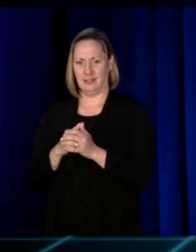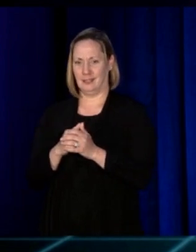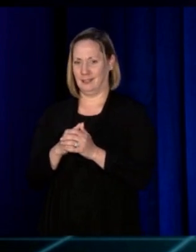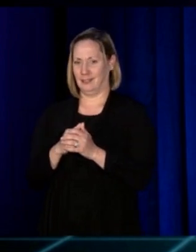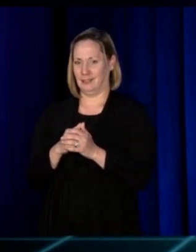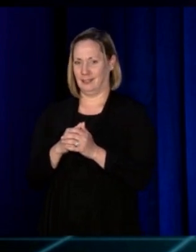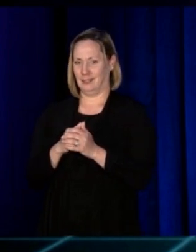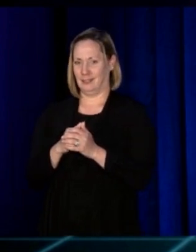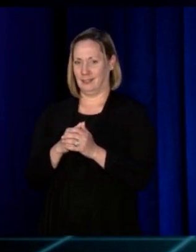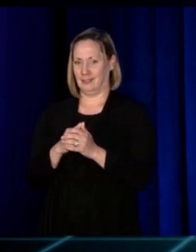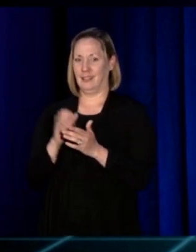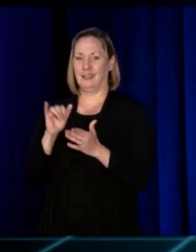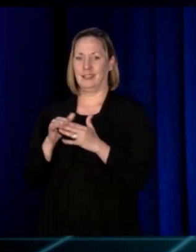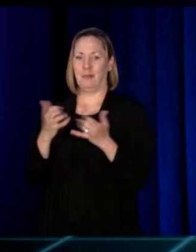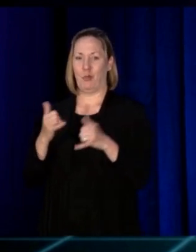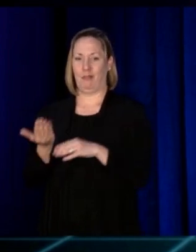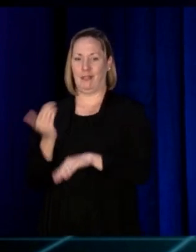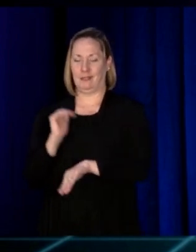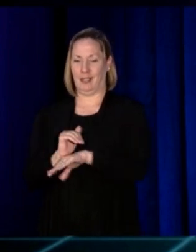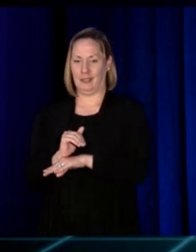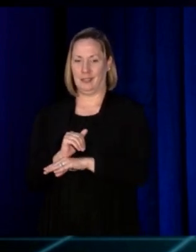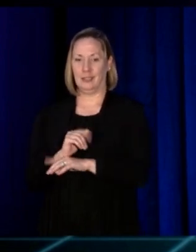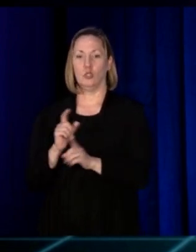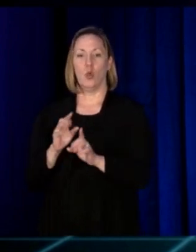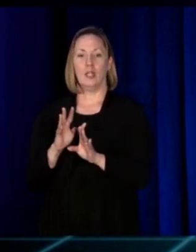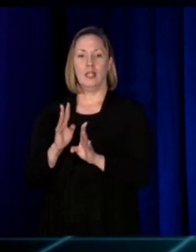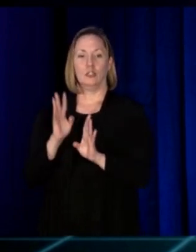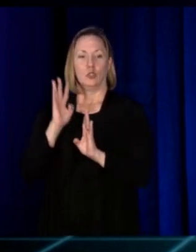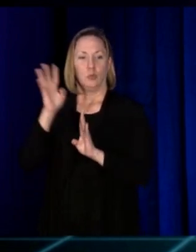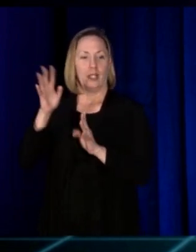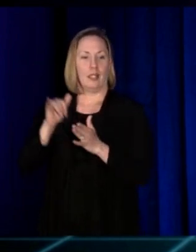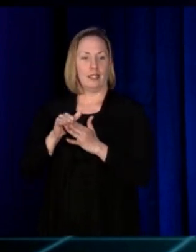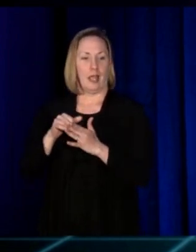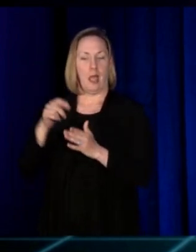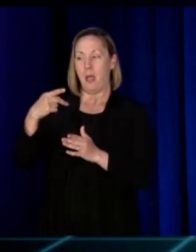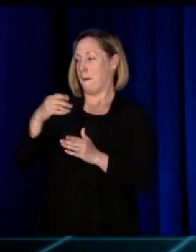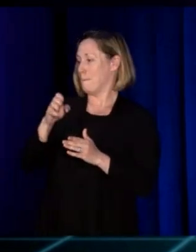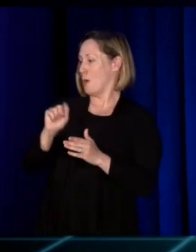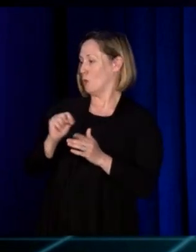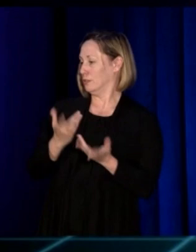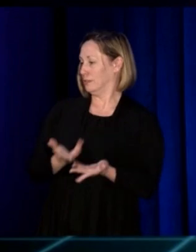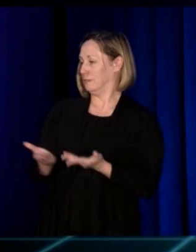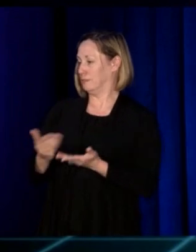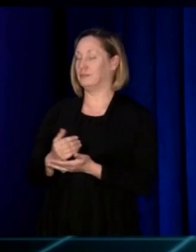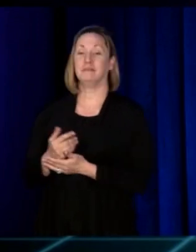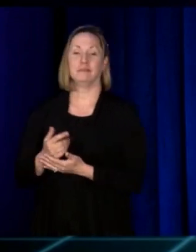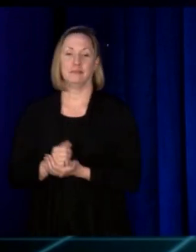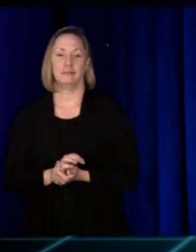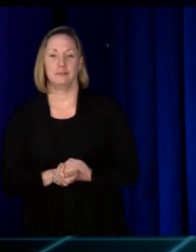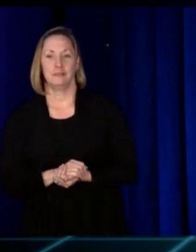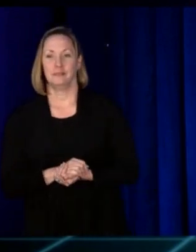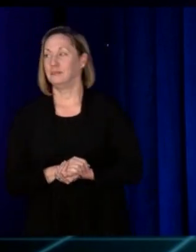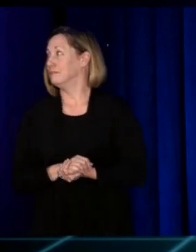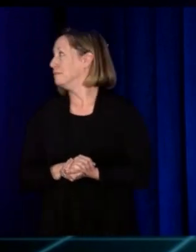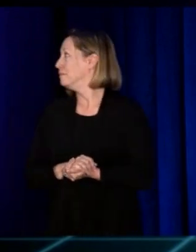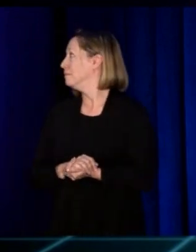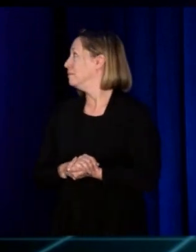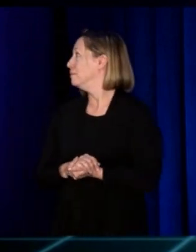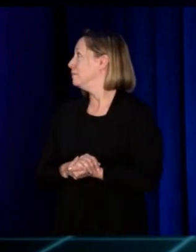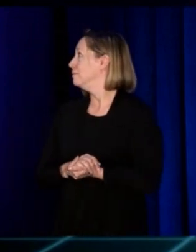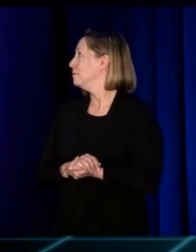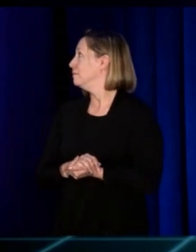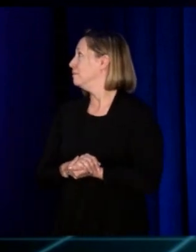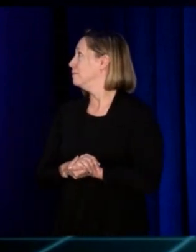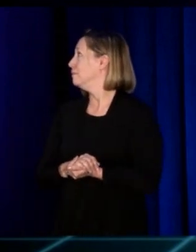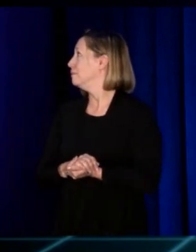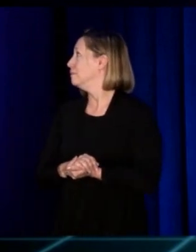That's my take anyways. Let's create that post. Come over here, refresh. Okay, so that's working. That's pretty cool. So now we have